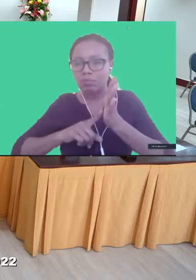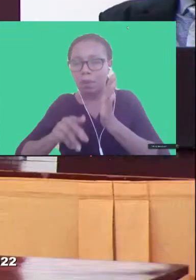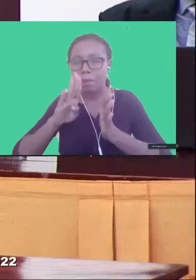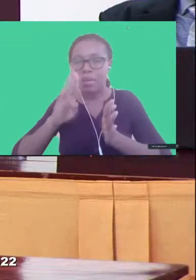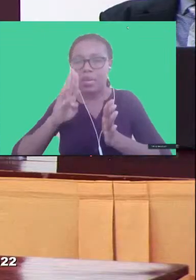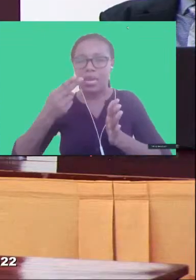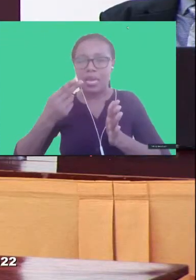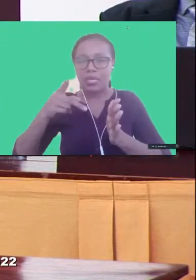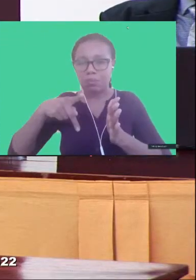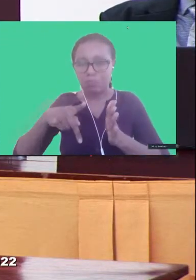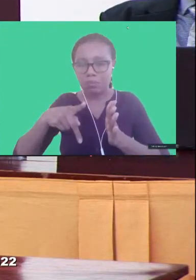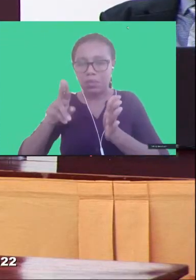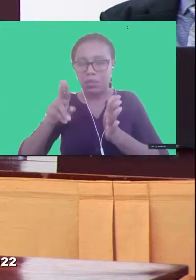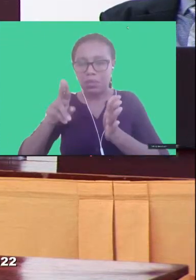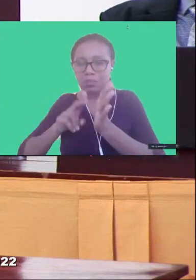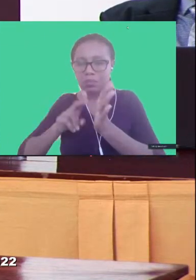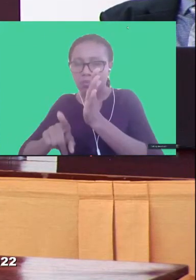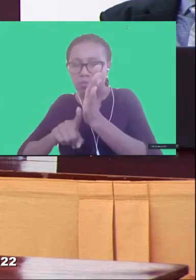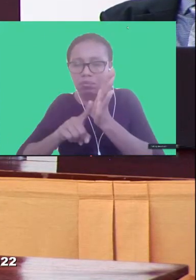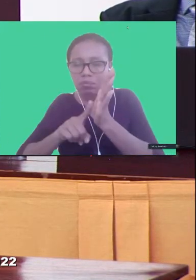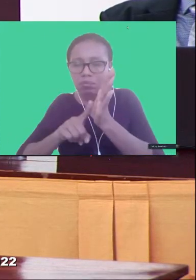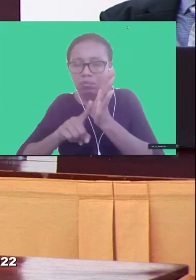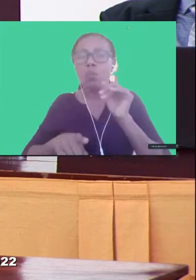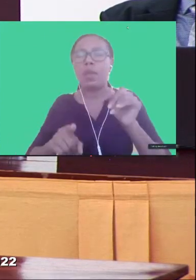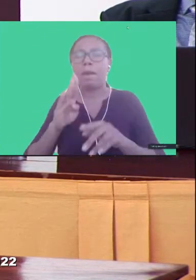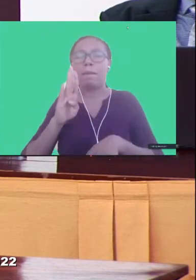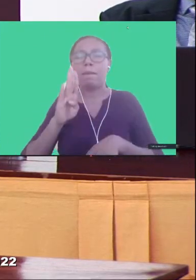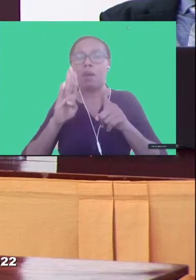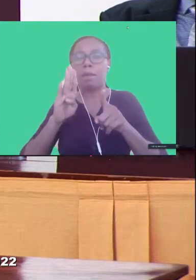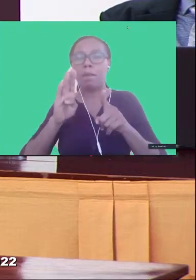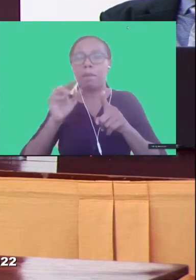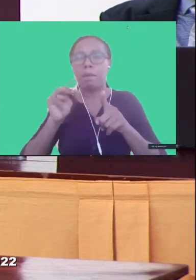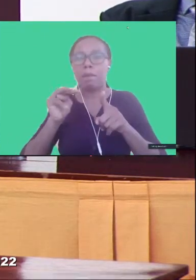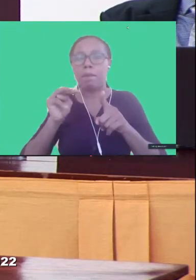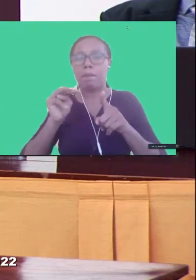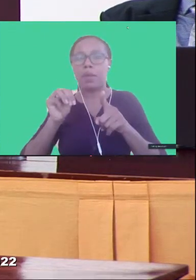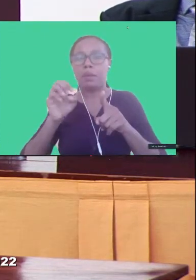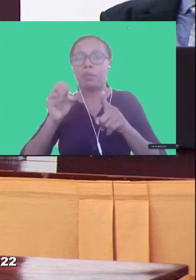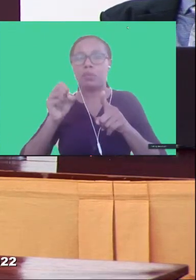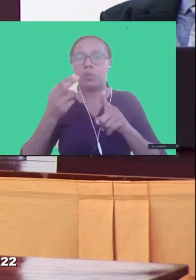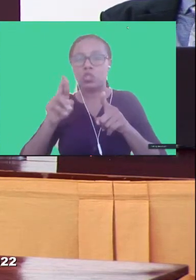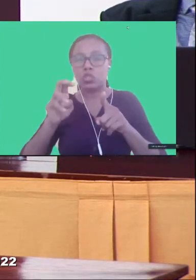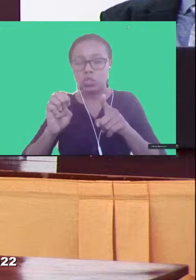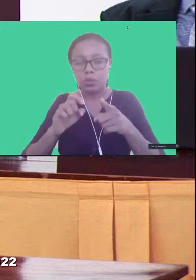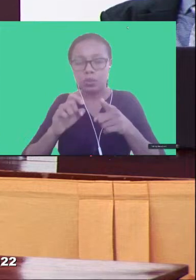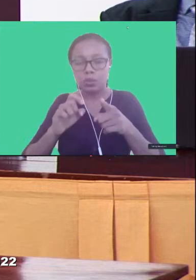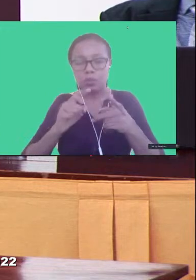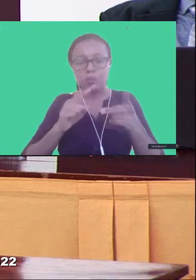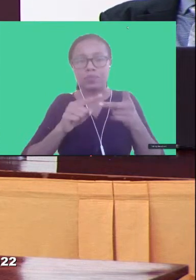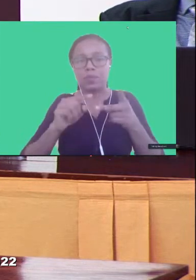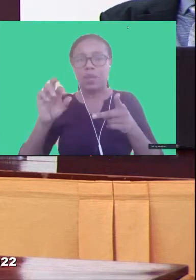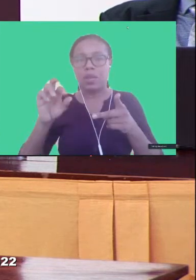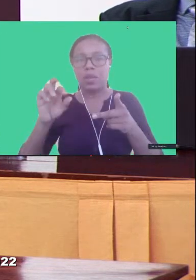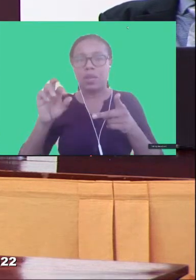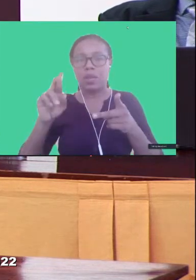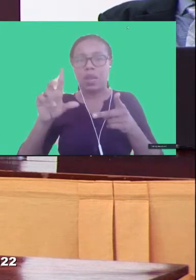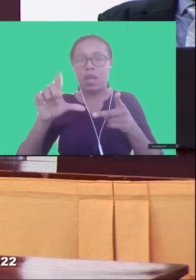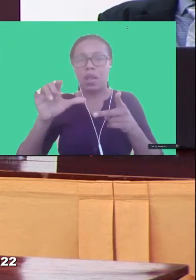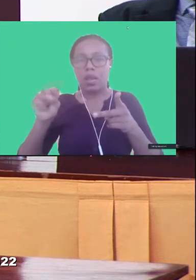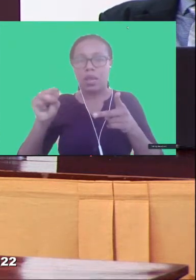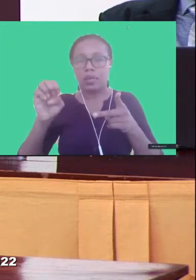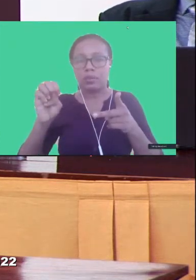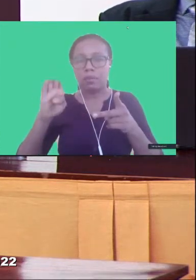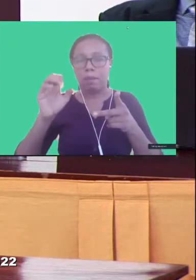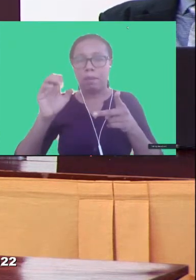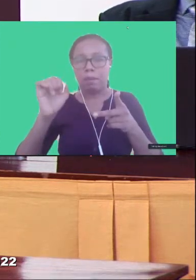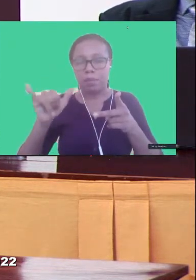are located to the southeast of Barbados. As Minister explained, exploration activities were due to commence